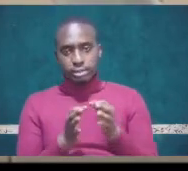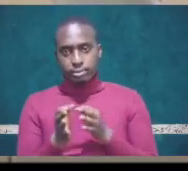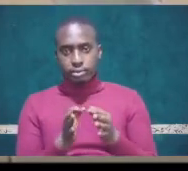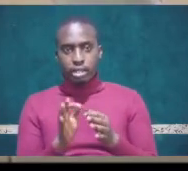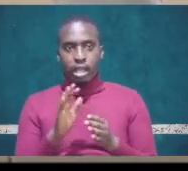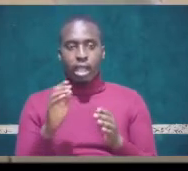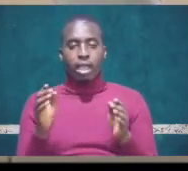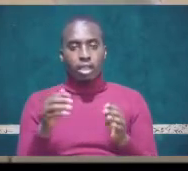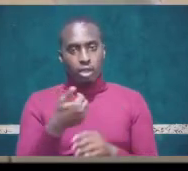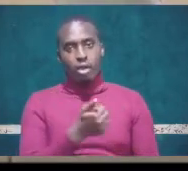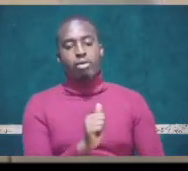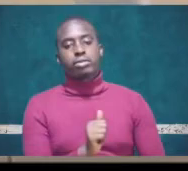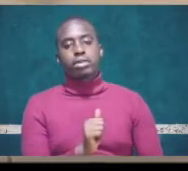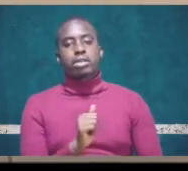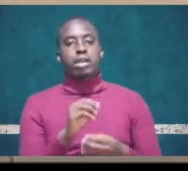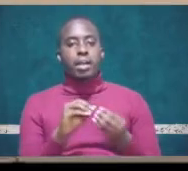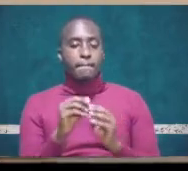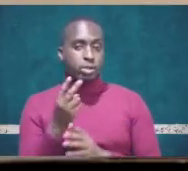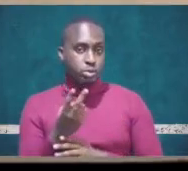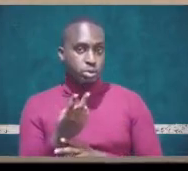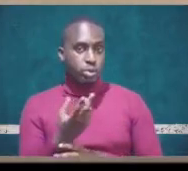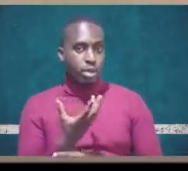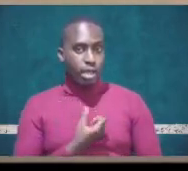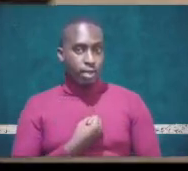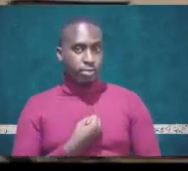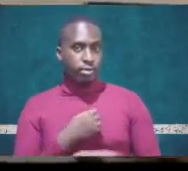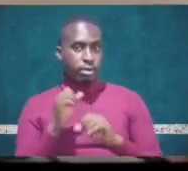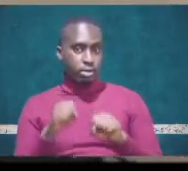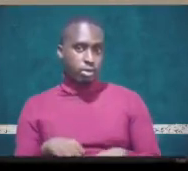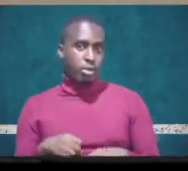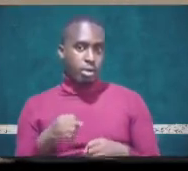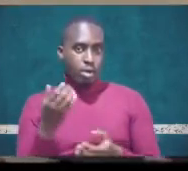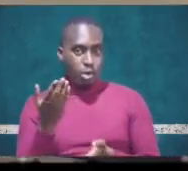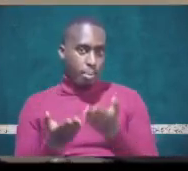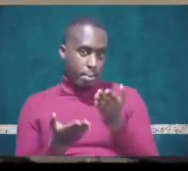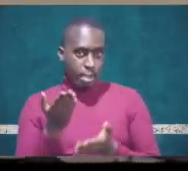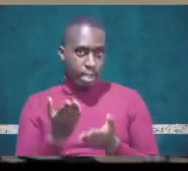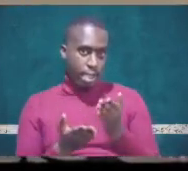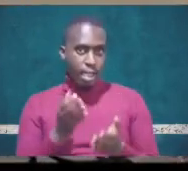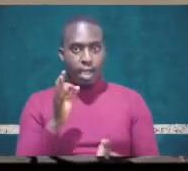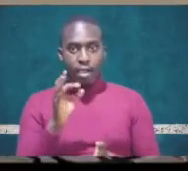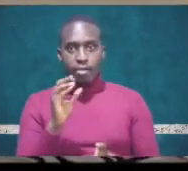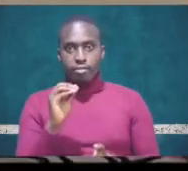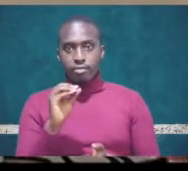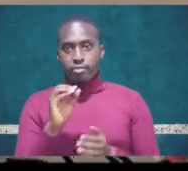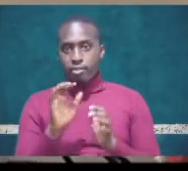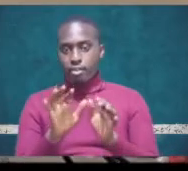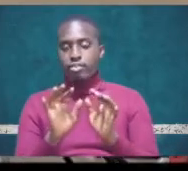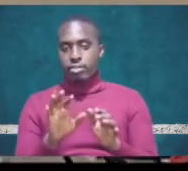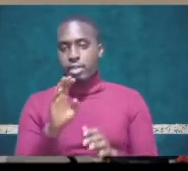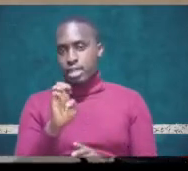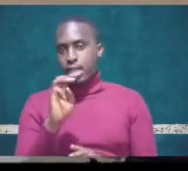by your own. And number two, we have said now you will now be able to compare the electromotive force. So it means